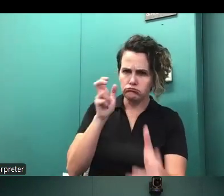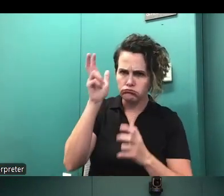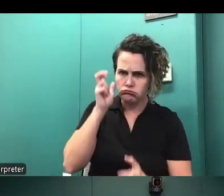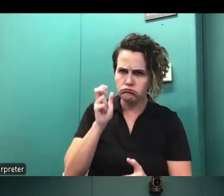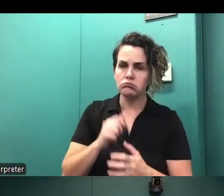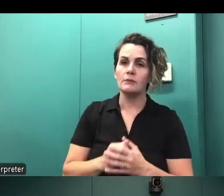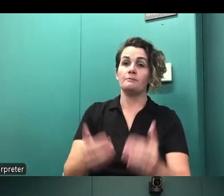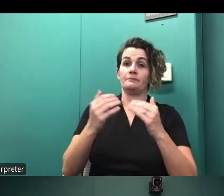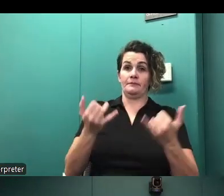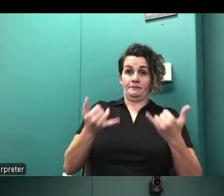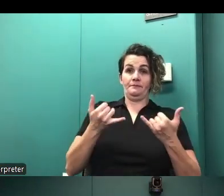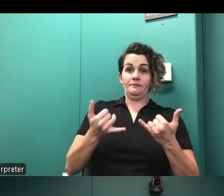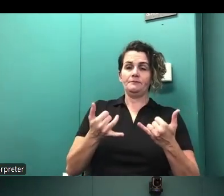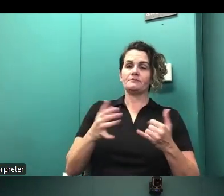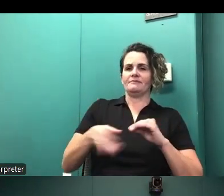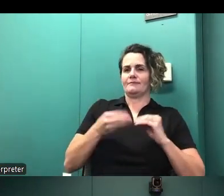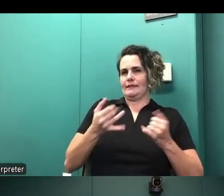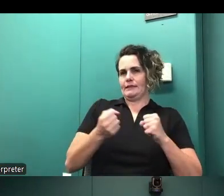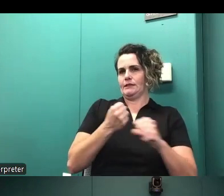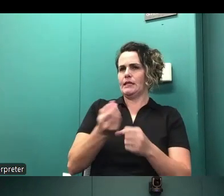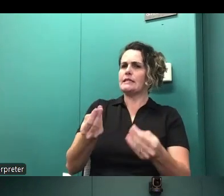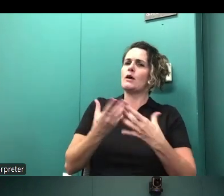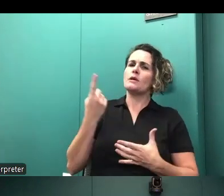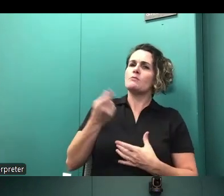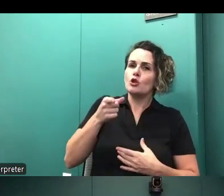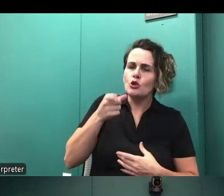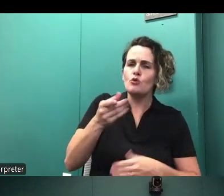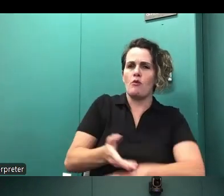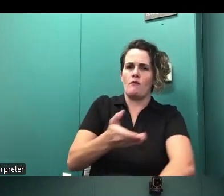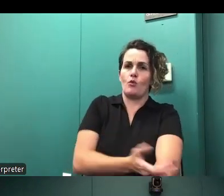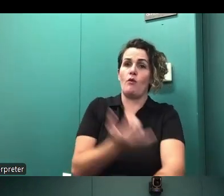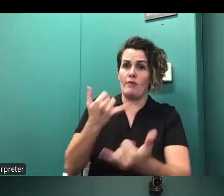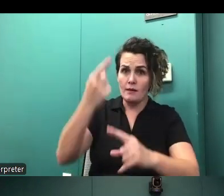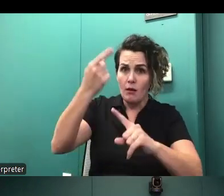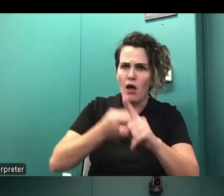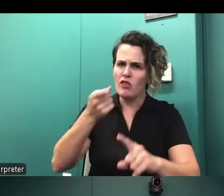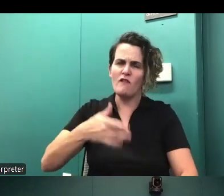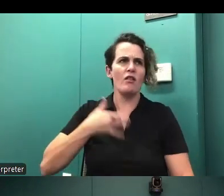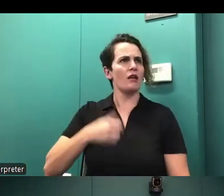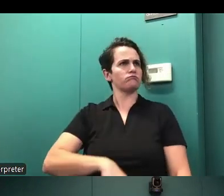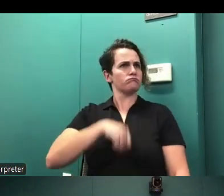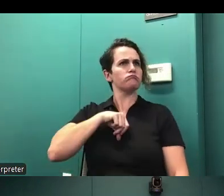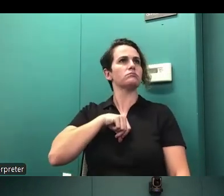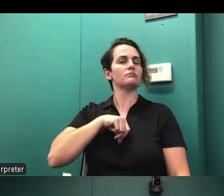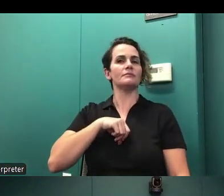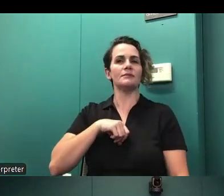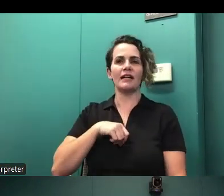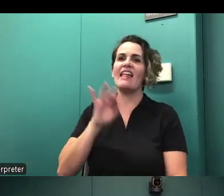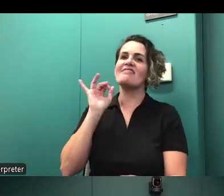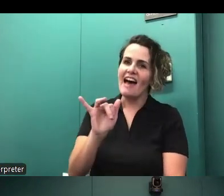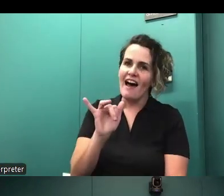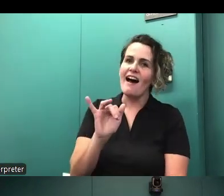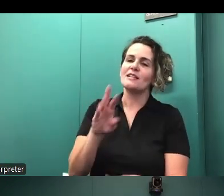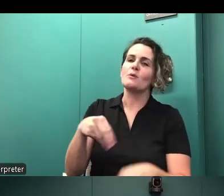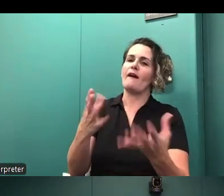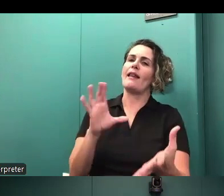I've just added this year. Like, tell me something that you have improved on this month that you are particularly proud of, right? Because that's that connection piece,